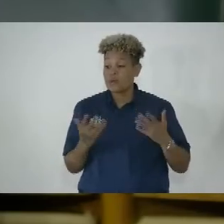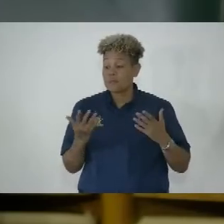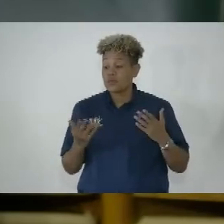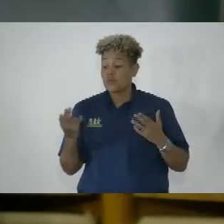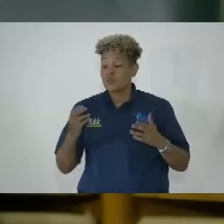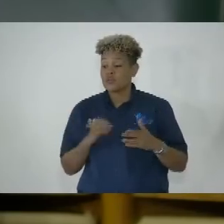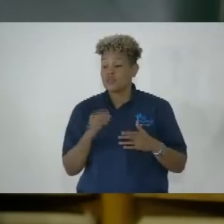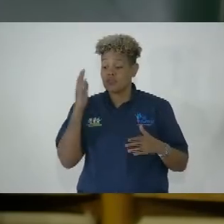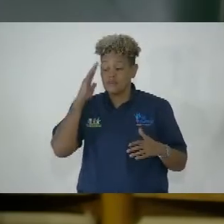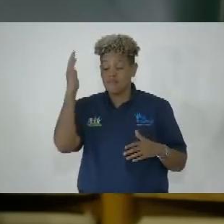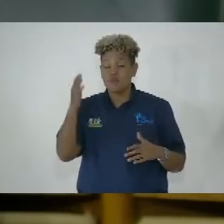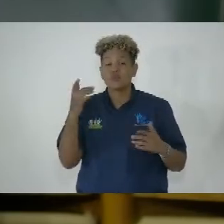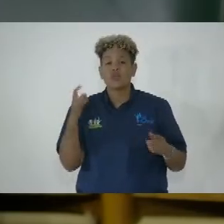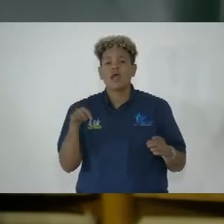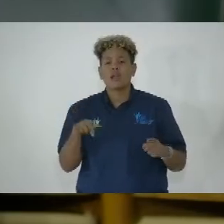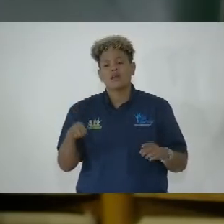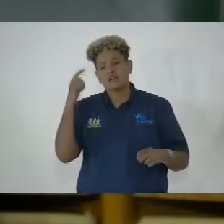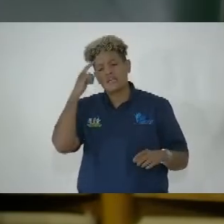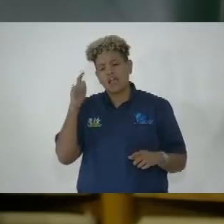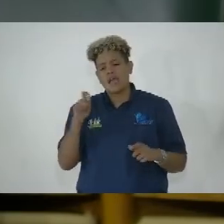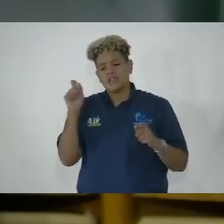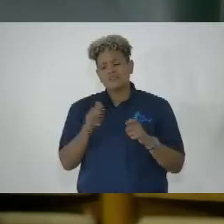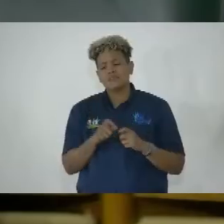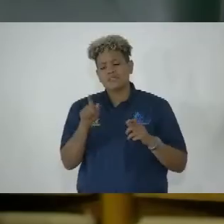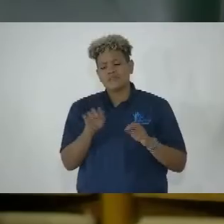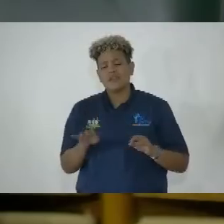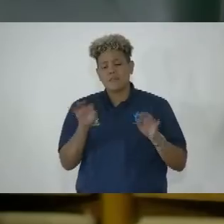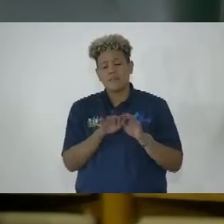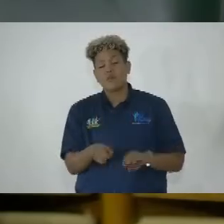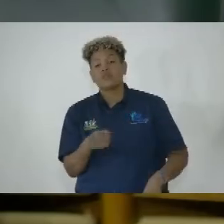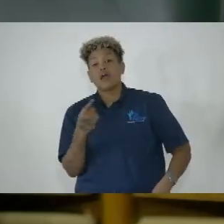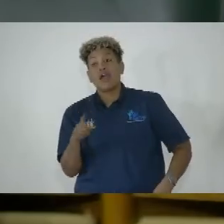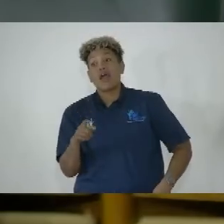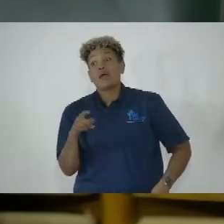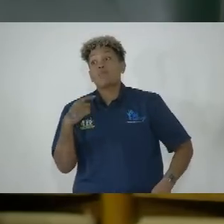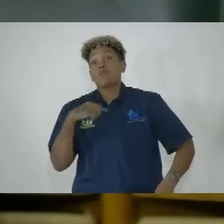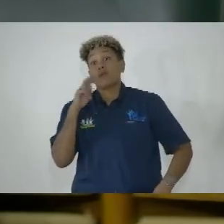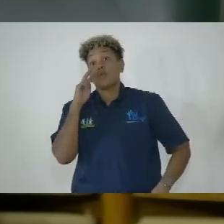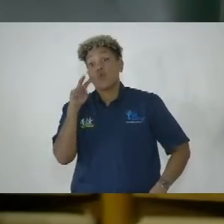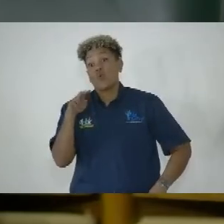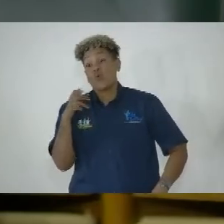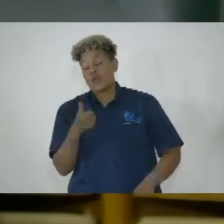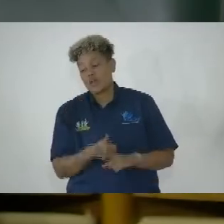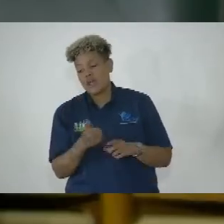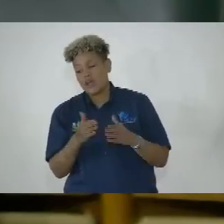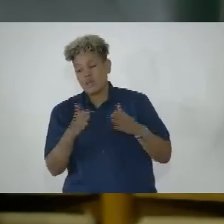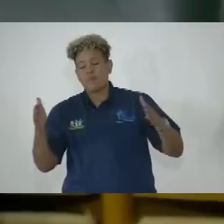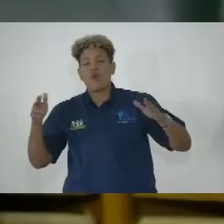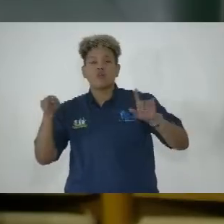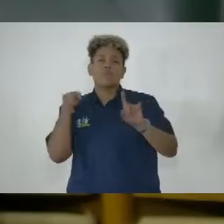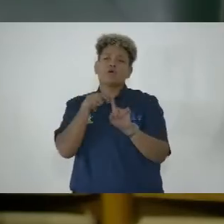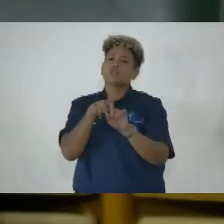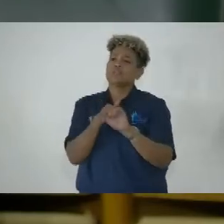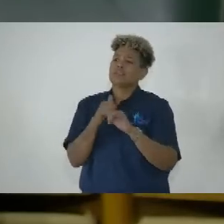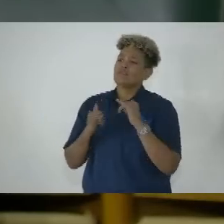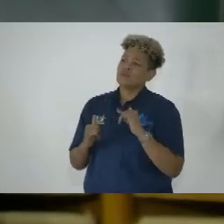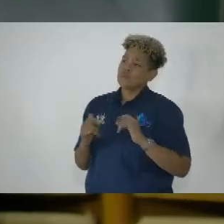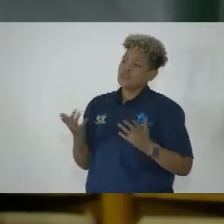in the future. And this, I think, is particularly important, Mr. President, as we look at the broad context within